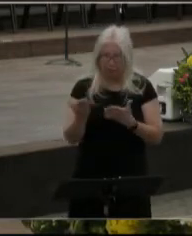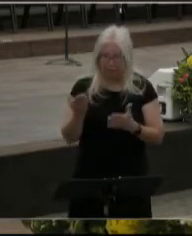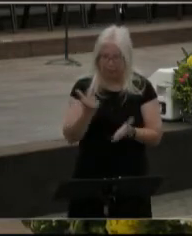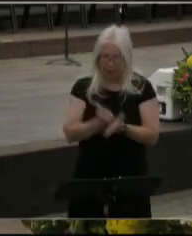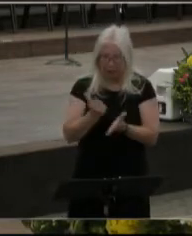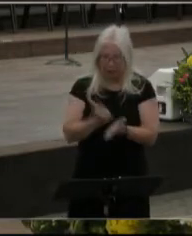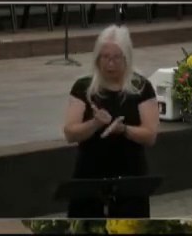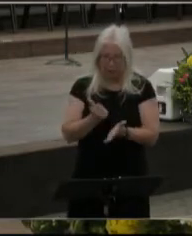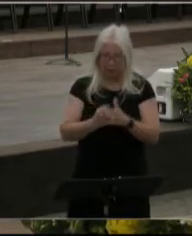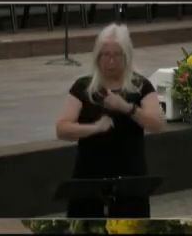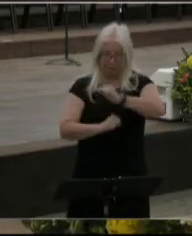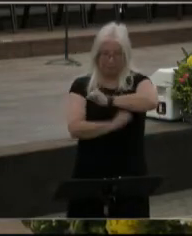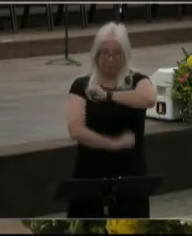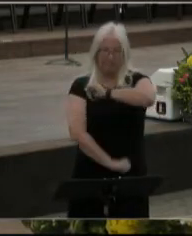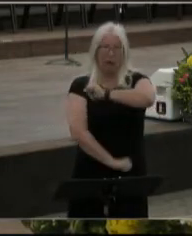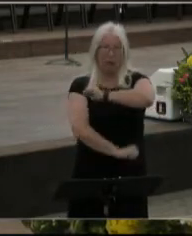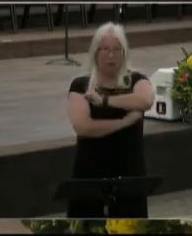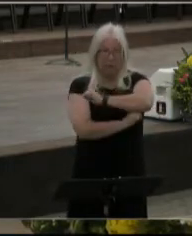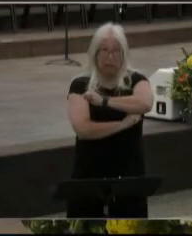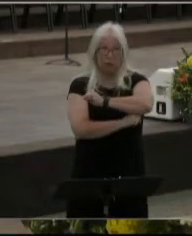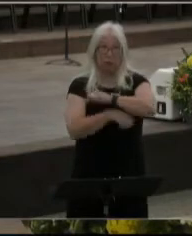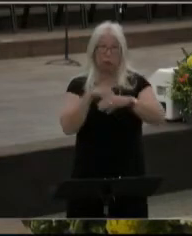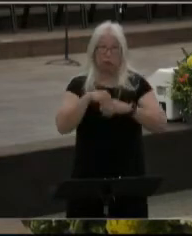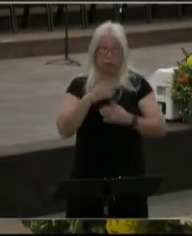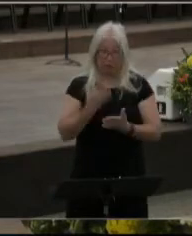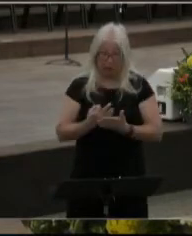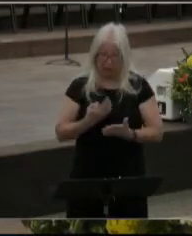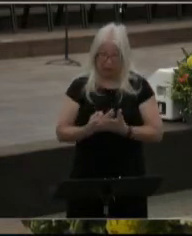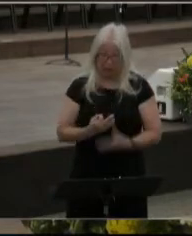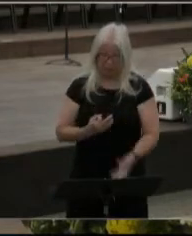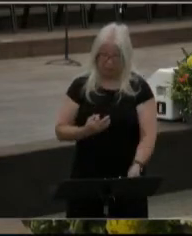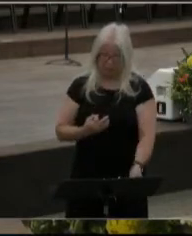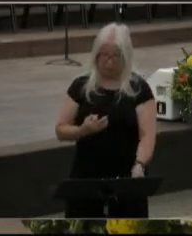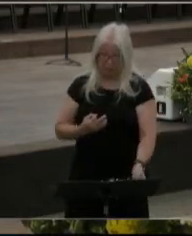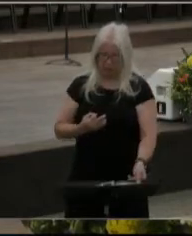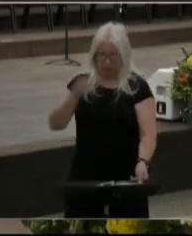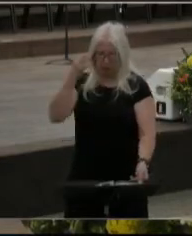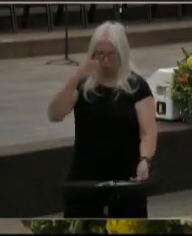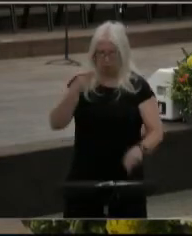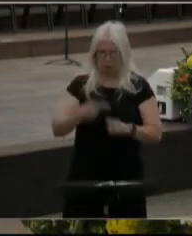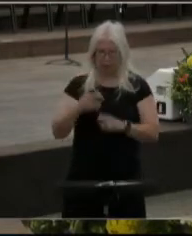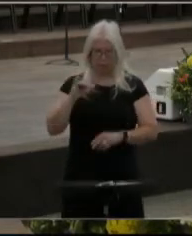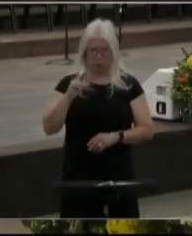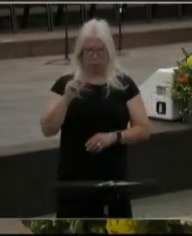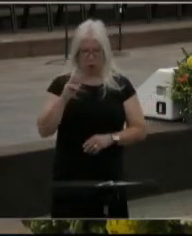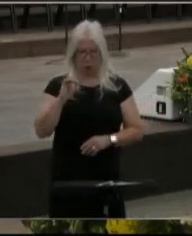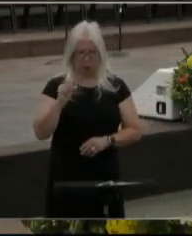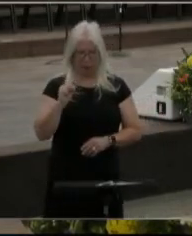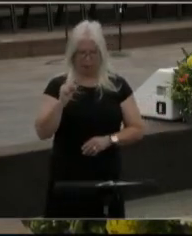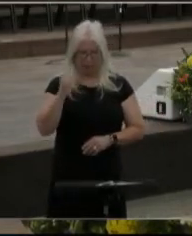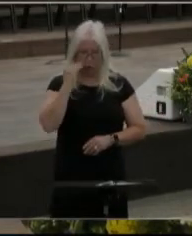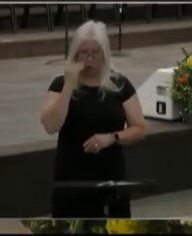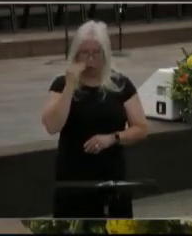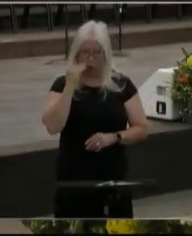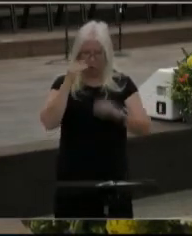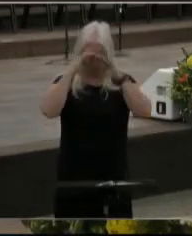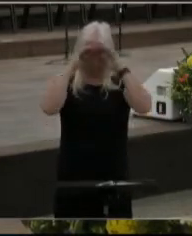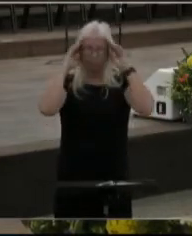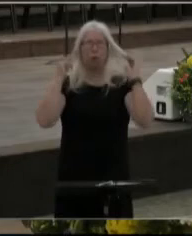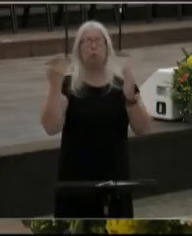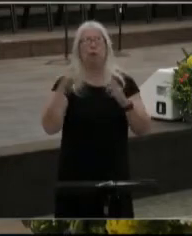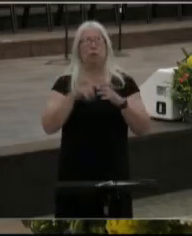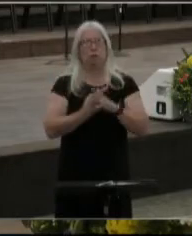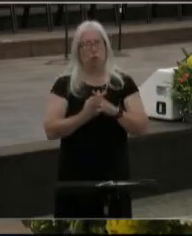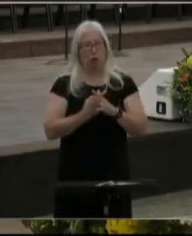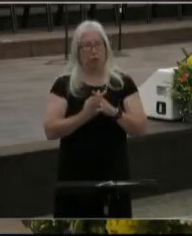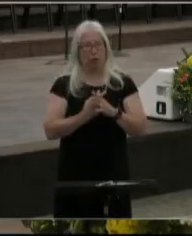will help us to have a foundation within our finances. There was a preacher named John Wesley. He was known for one of the ones that